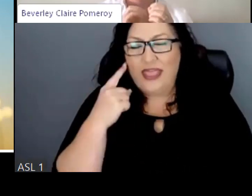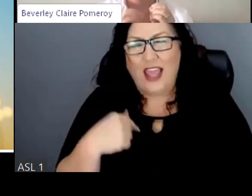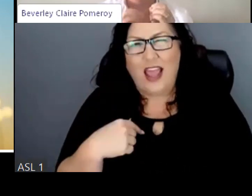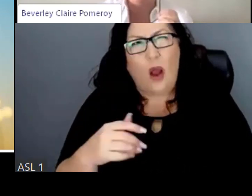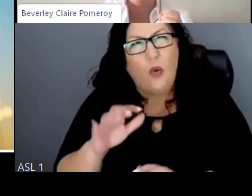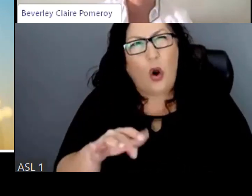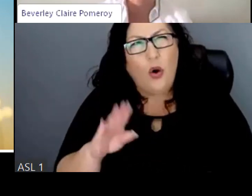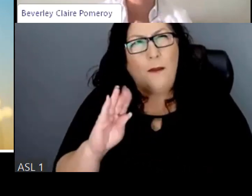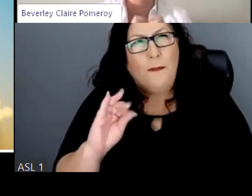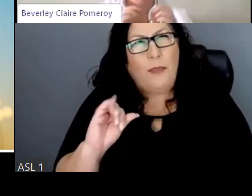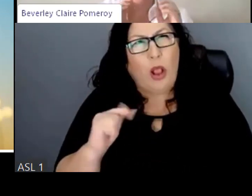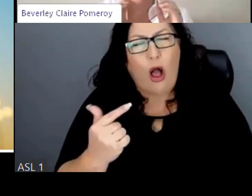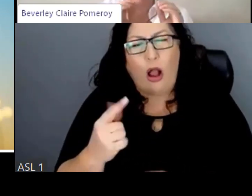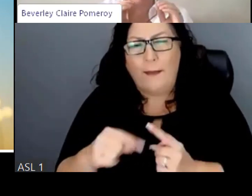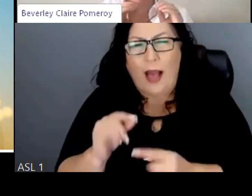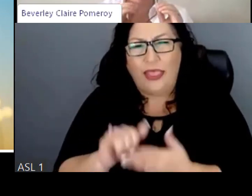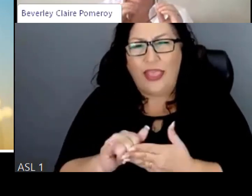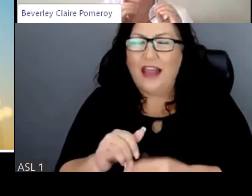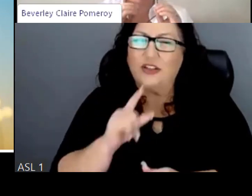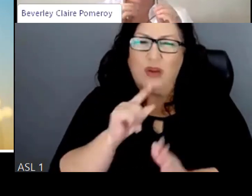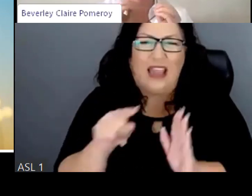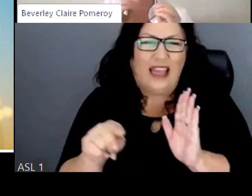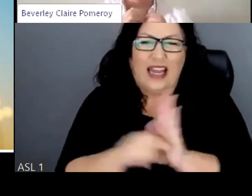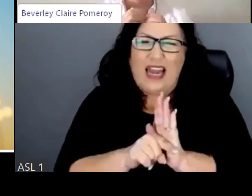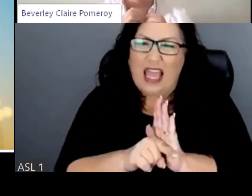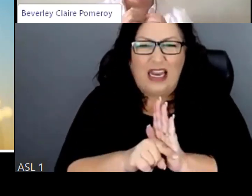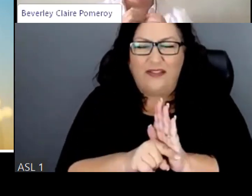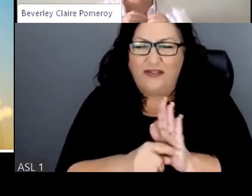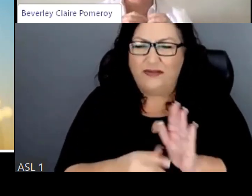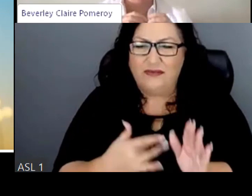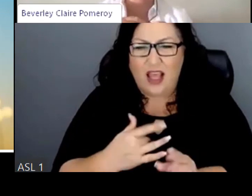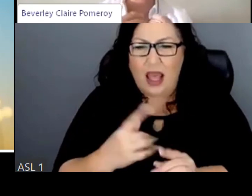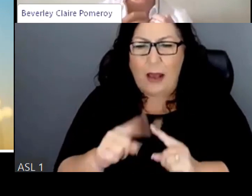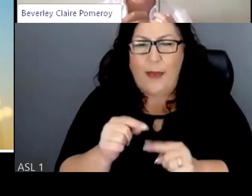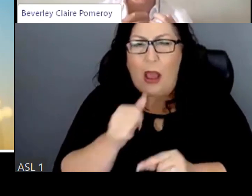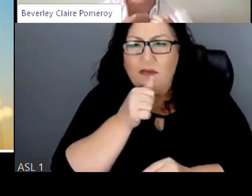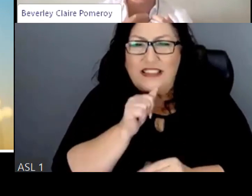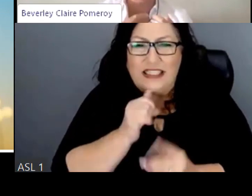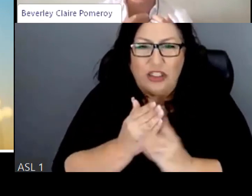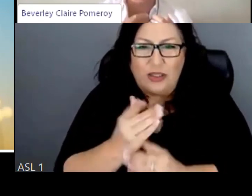I even wrote a blog about it. And just there's this negative connotation about